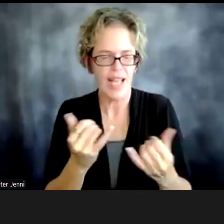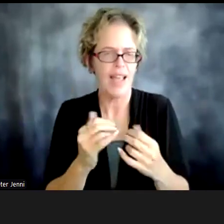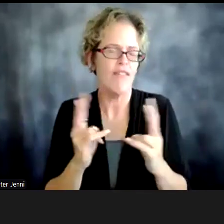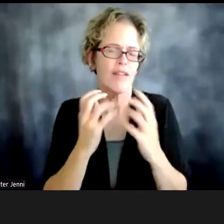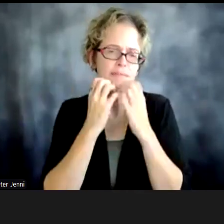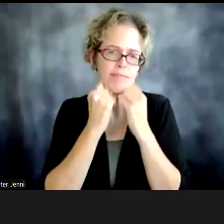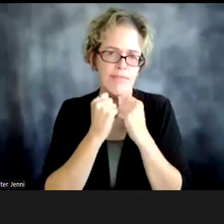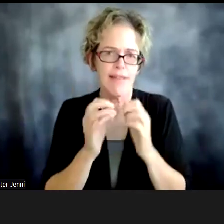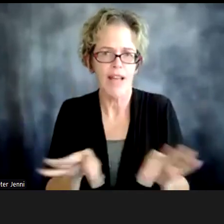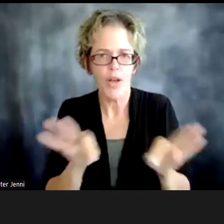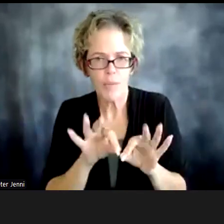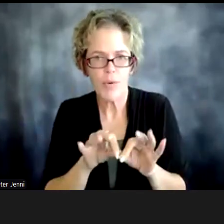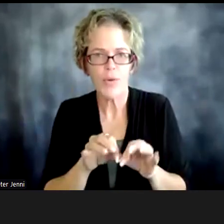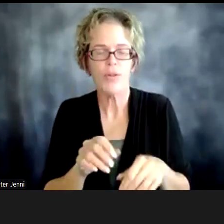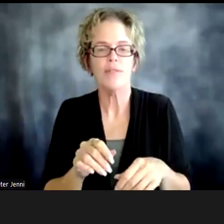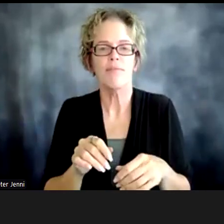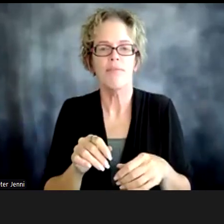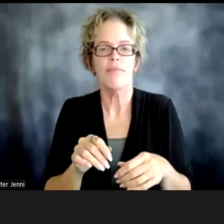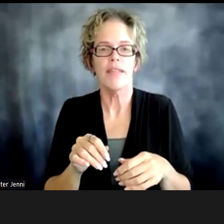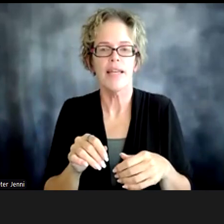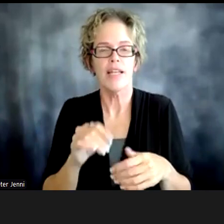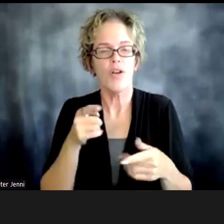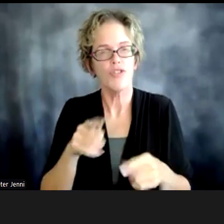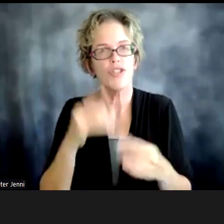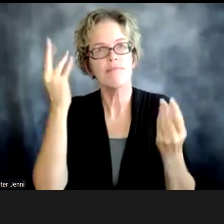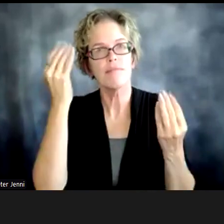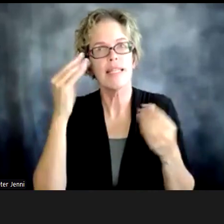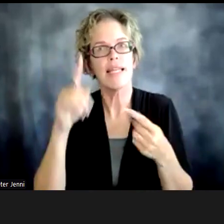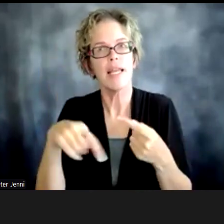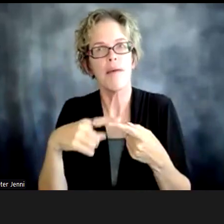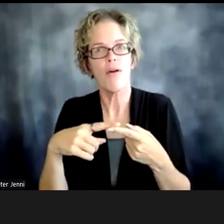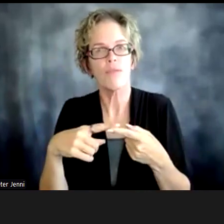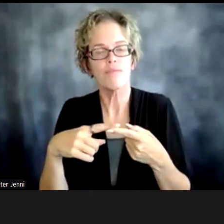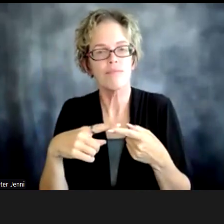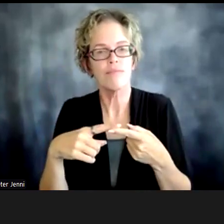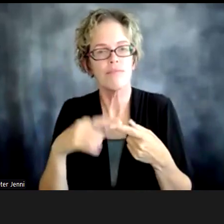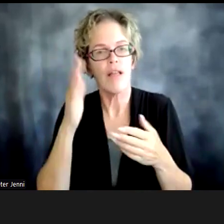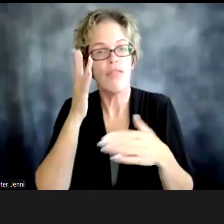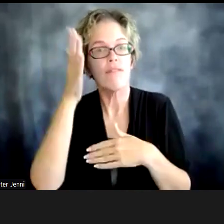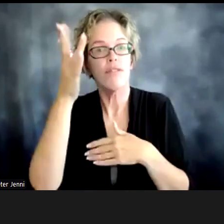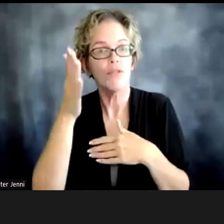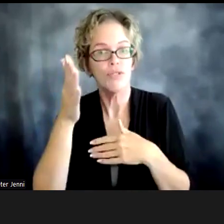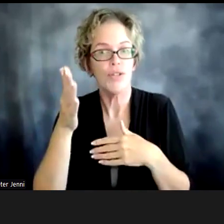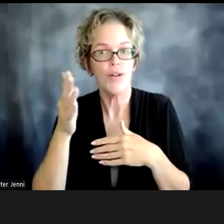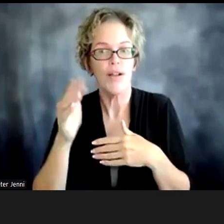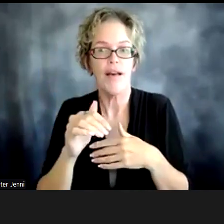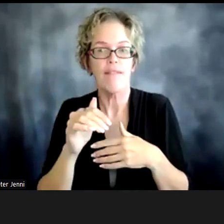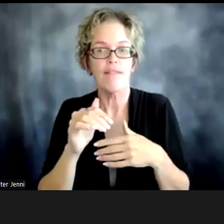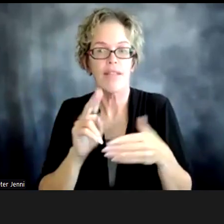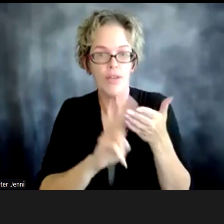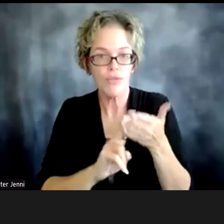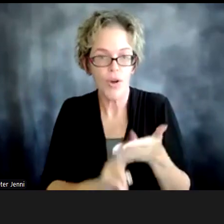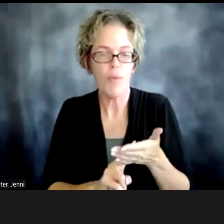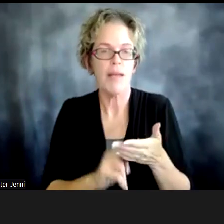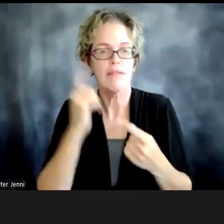sort of outside of option 3 as we think about the future of enrollment management, including things like